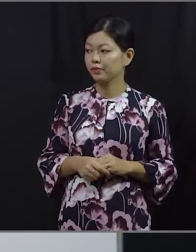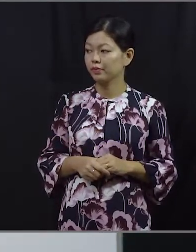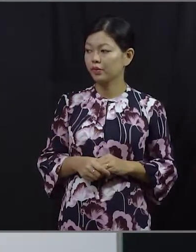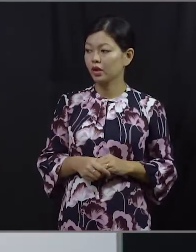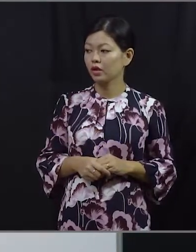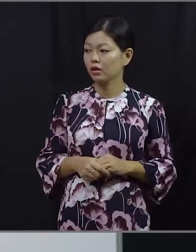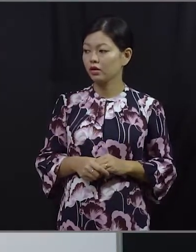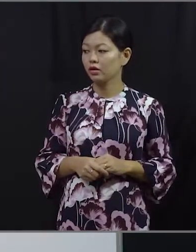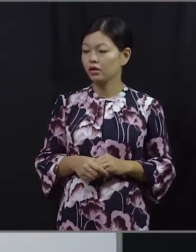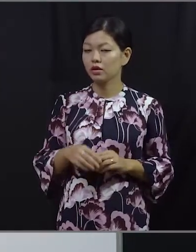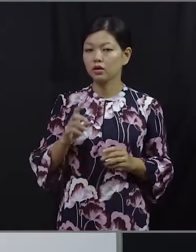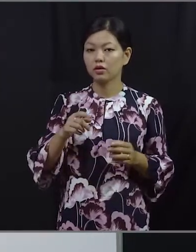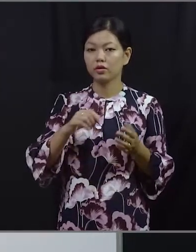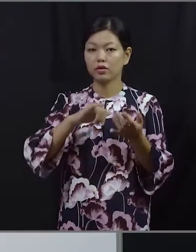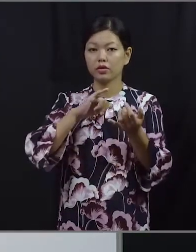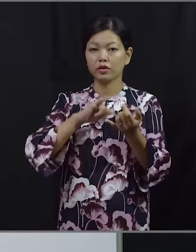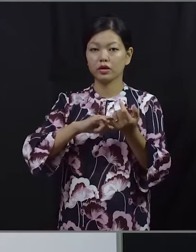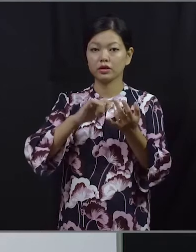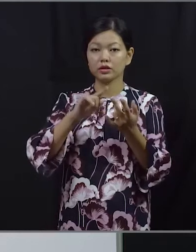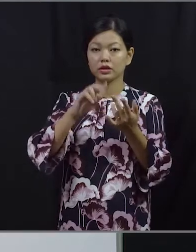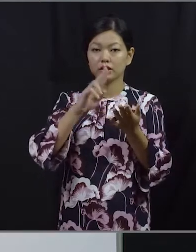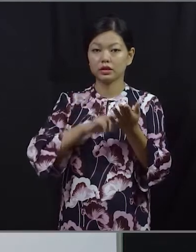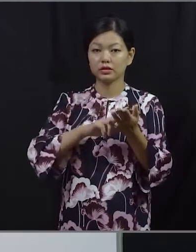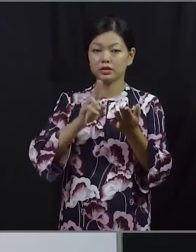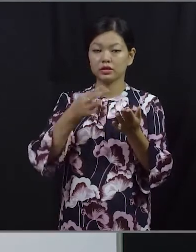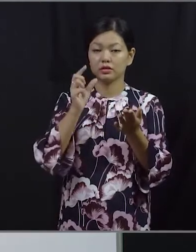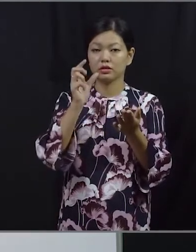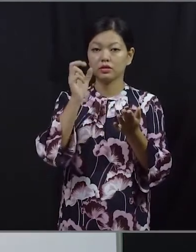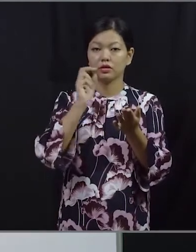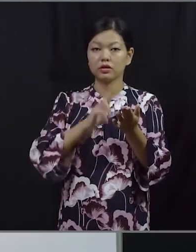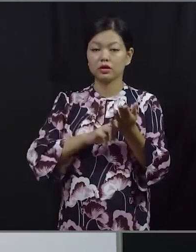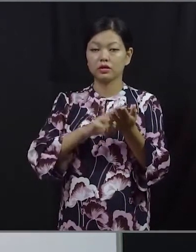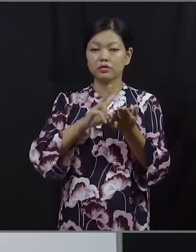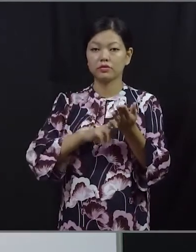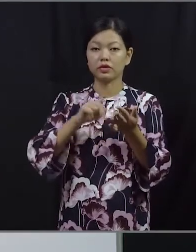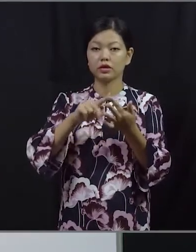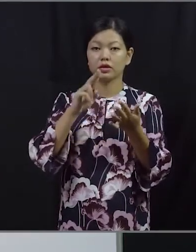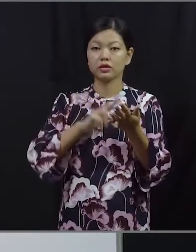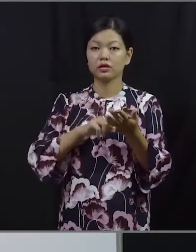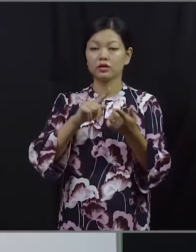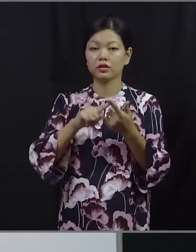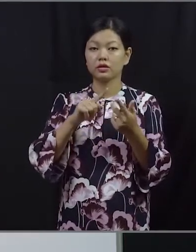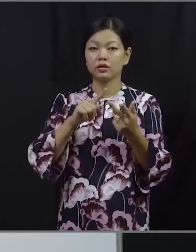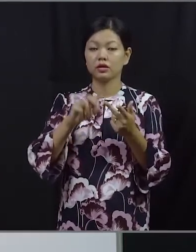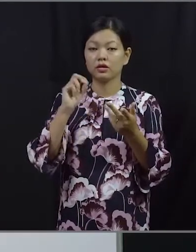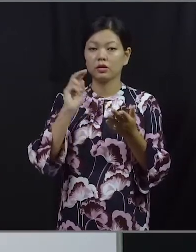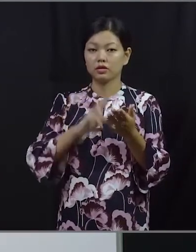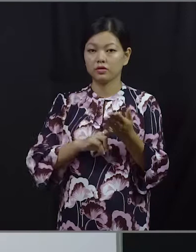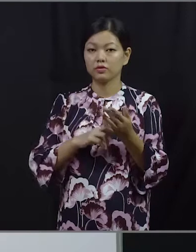applying the sign convention, or you can say new Cartesian sign convention. So I'll just write